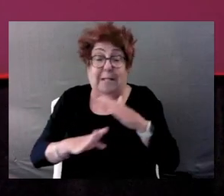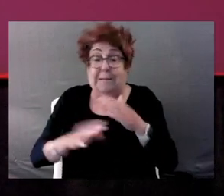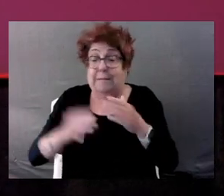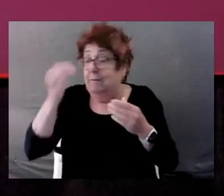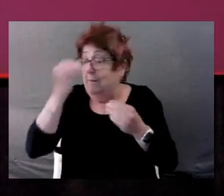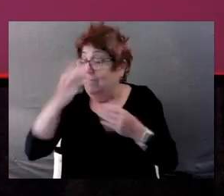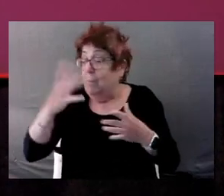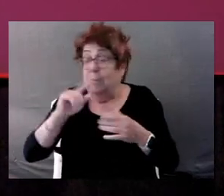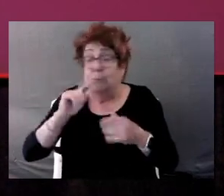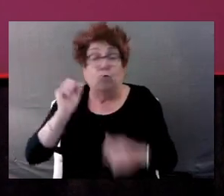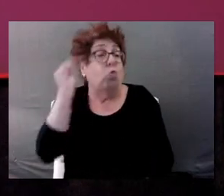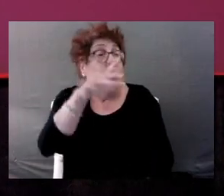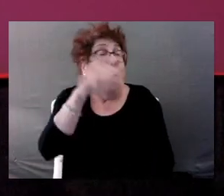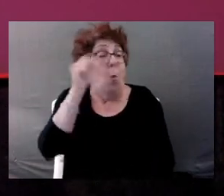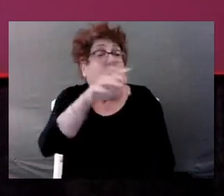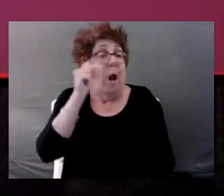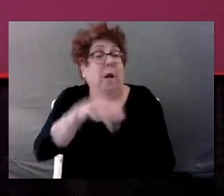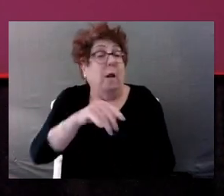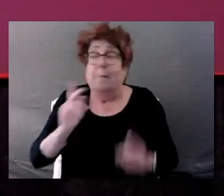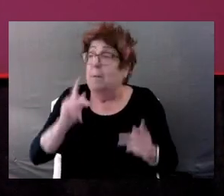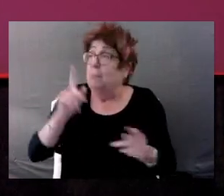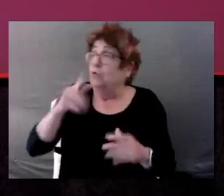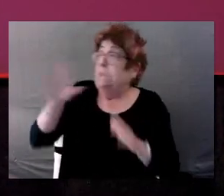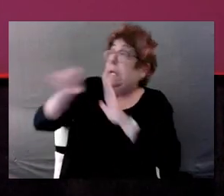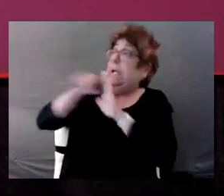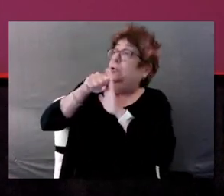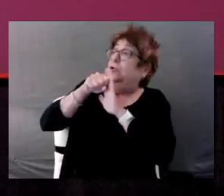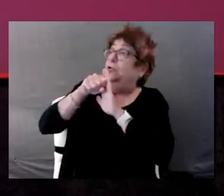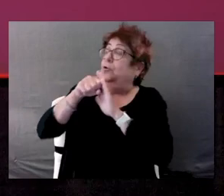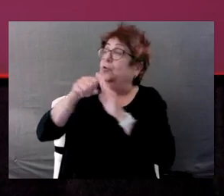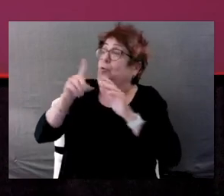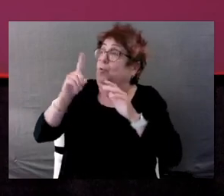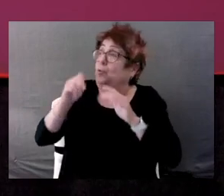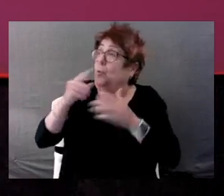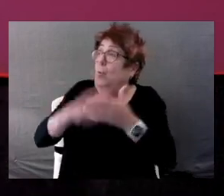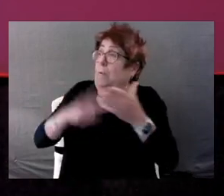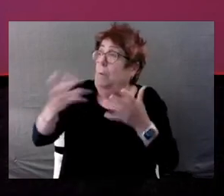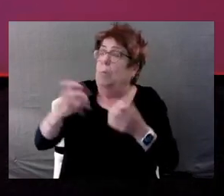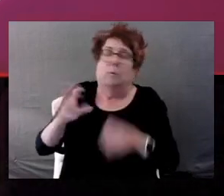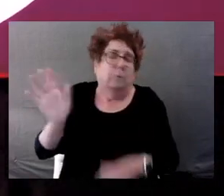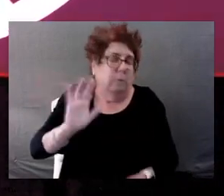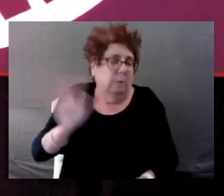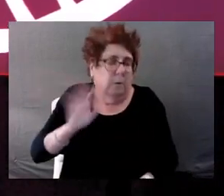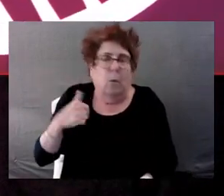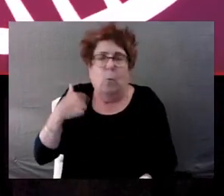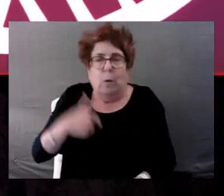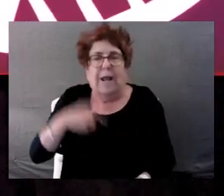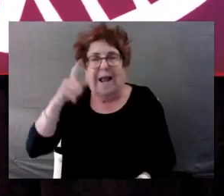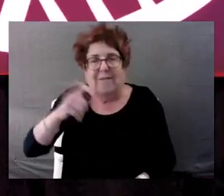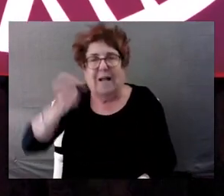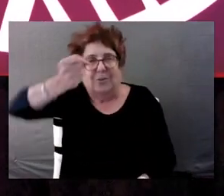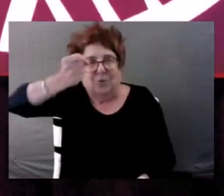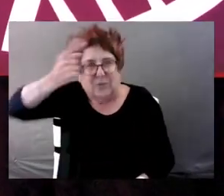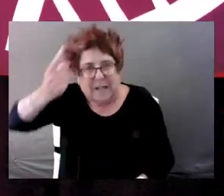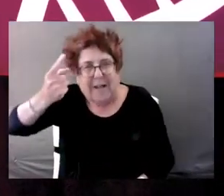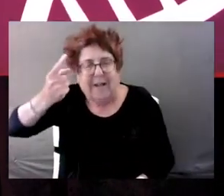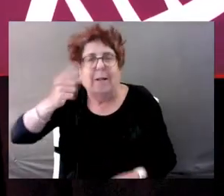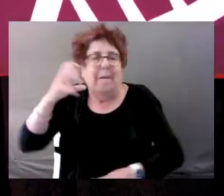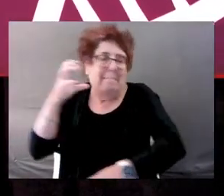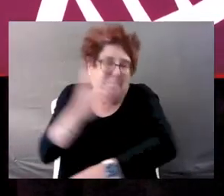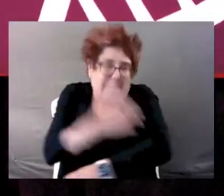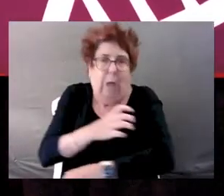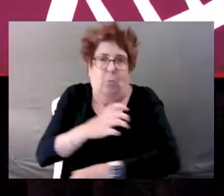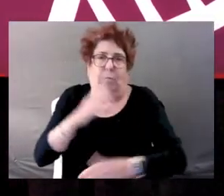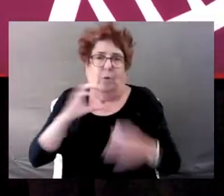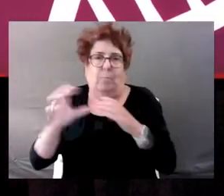catch it and do what they want to, we're not really understanding the power of communications. There's never been a war ever